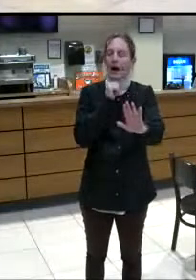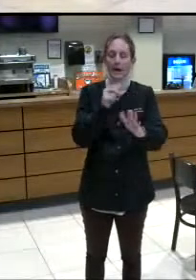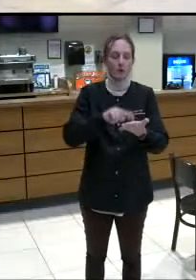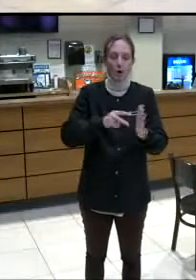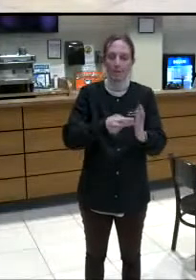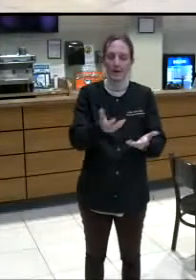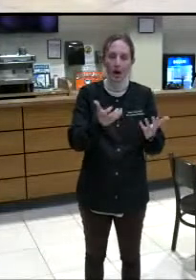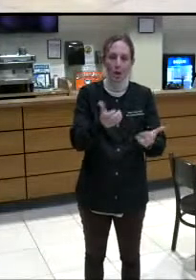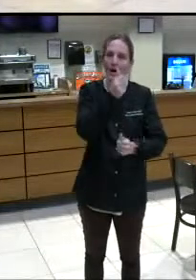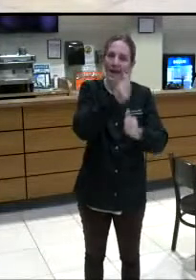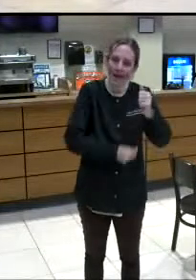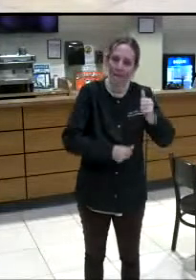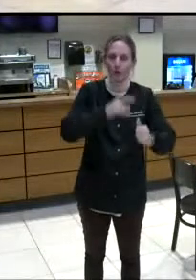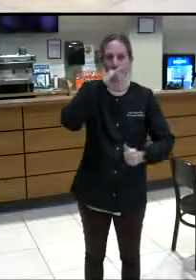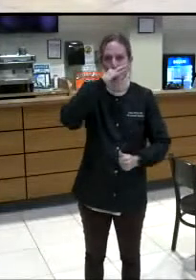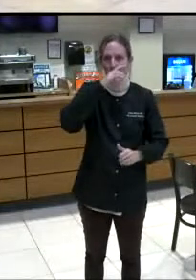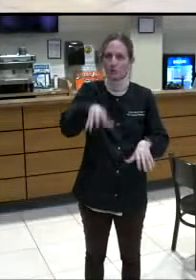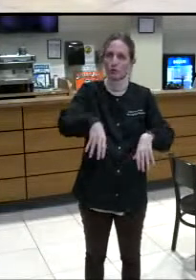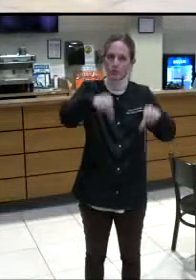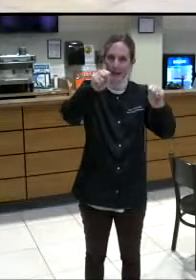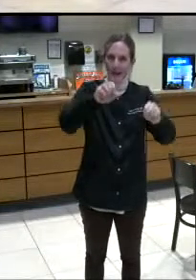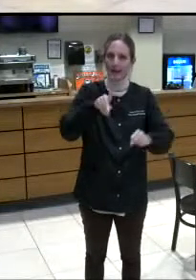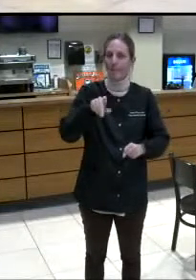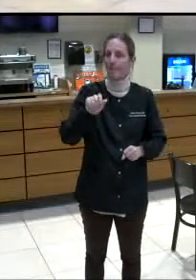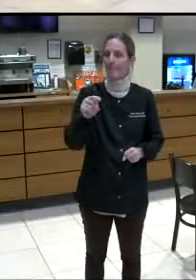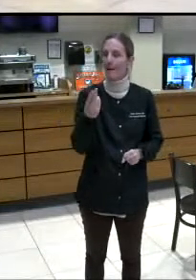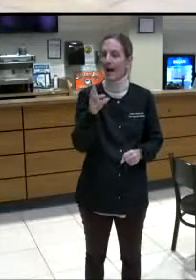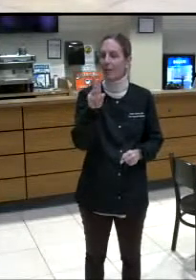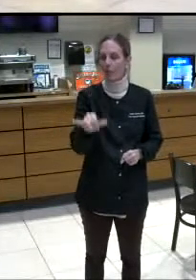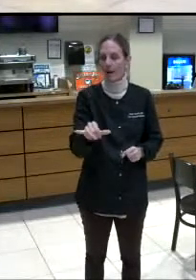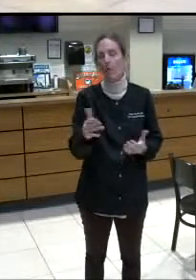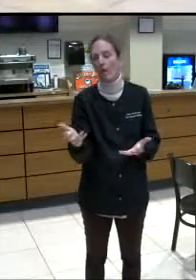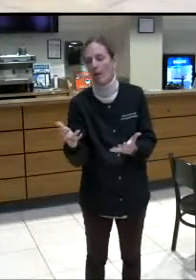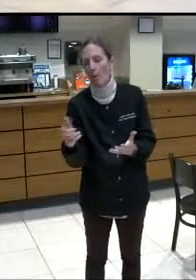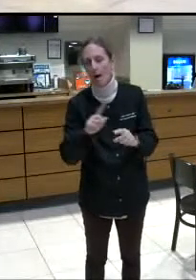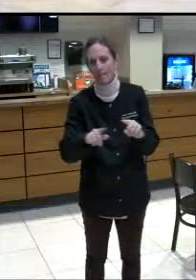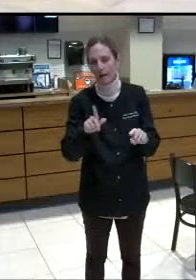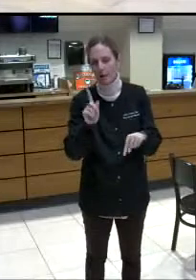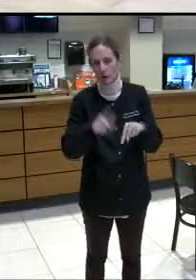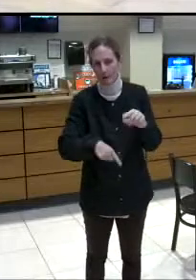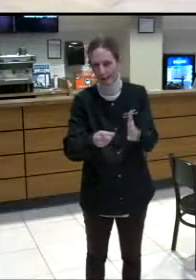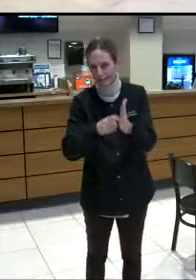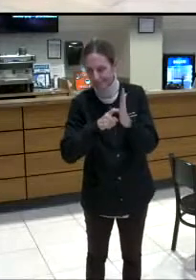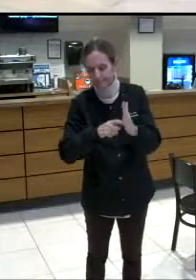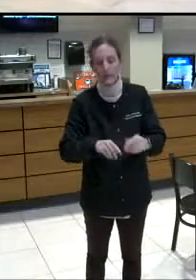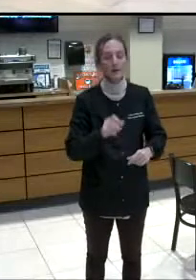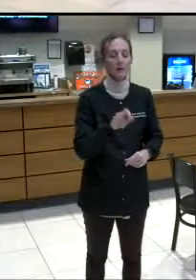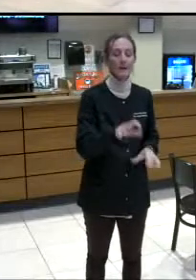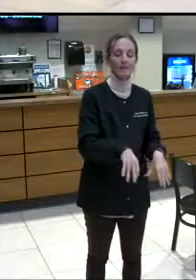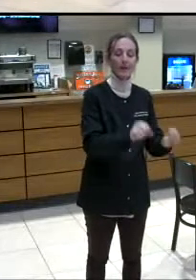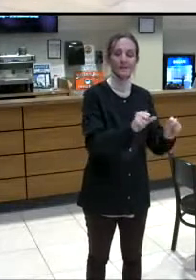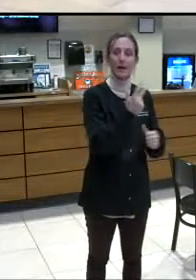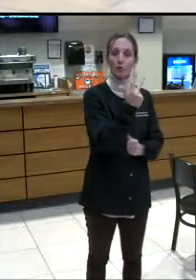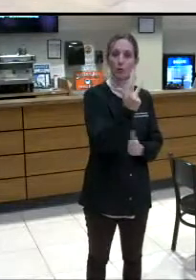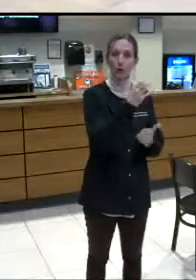I'm not going to mandate that. But when they do take 3 courses in a pathway, it only benefits